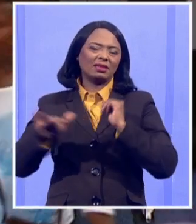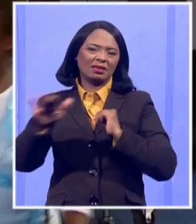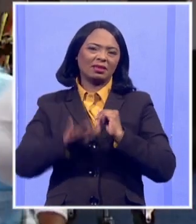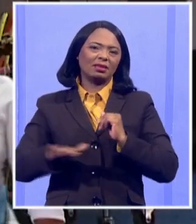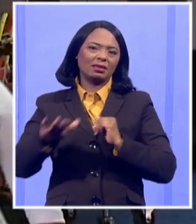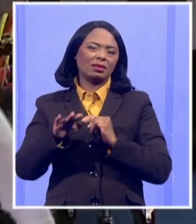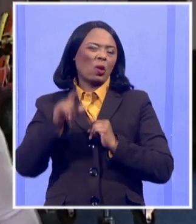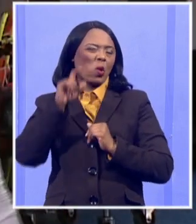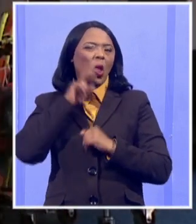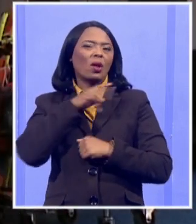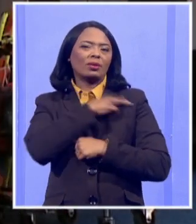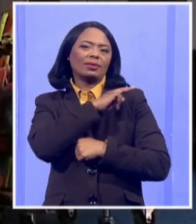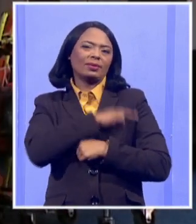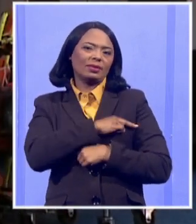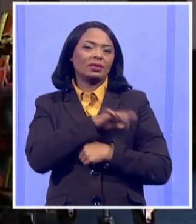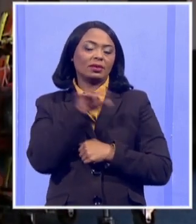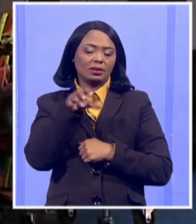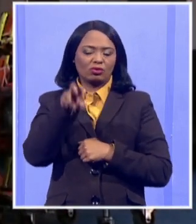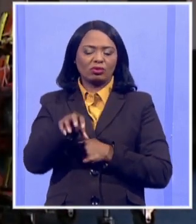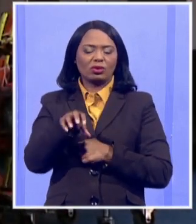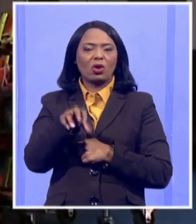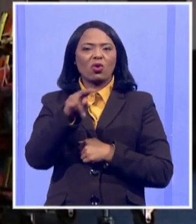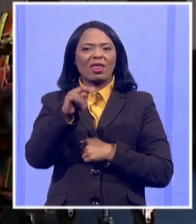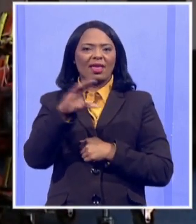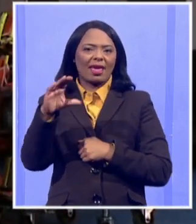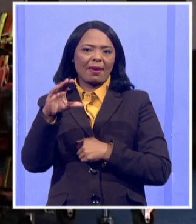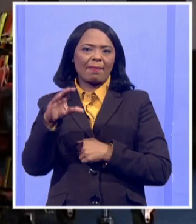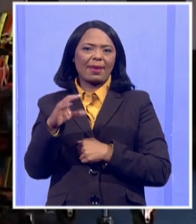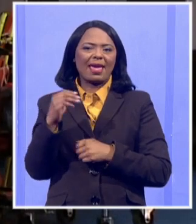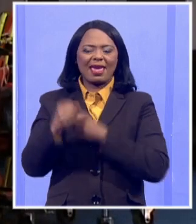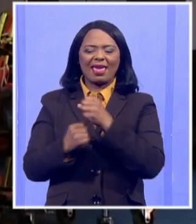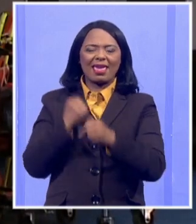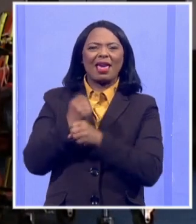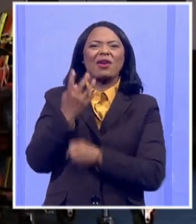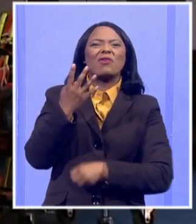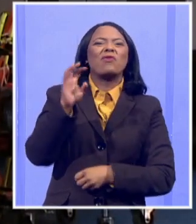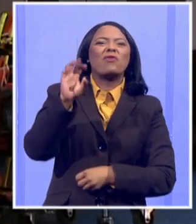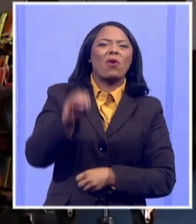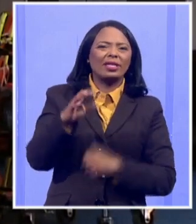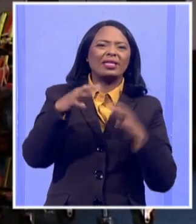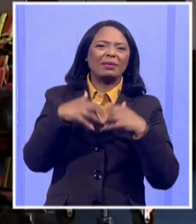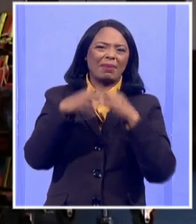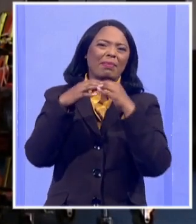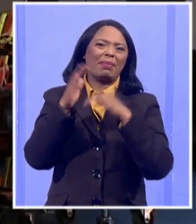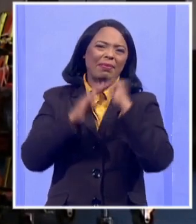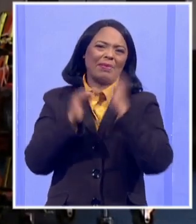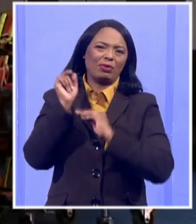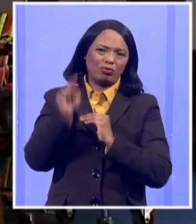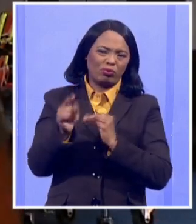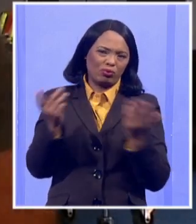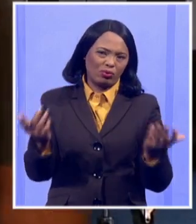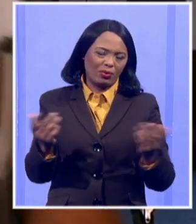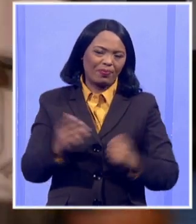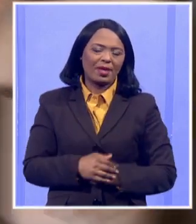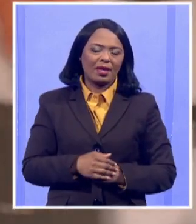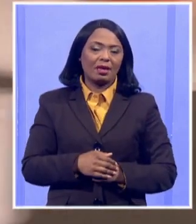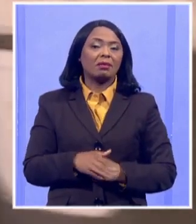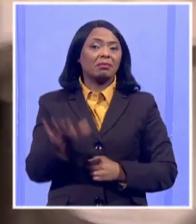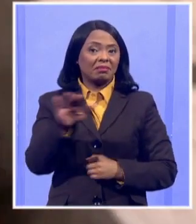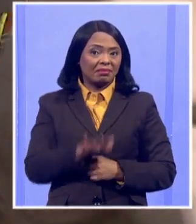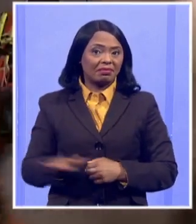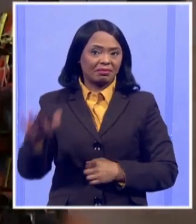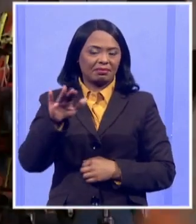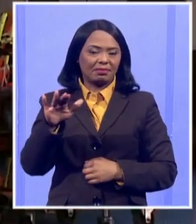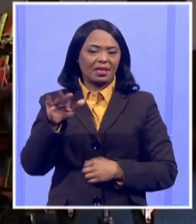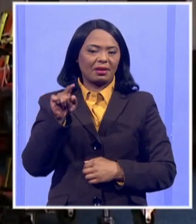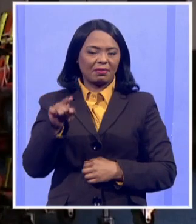It's more than 40 years old, so you do have that type of thing. I think that the facility you are referring